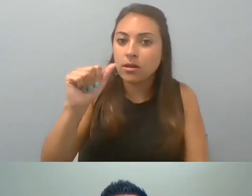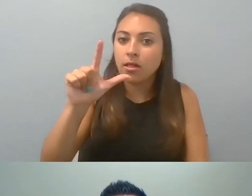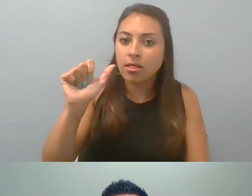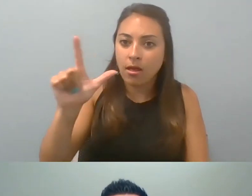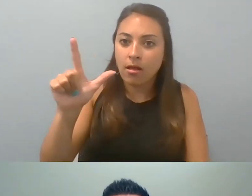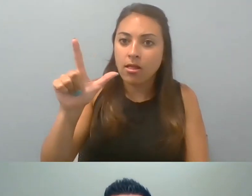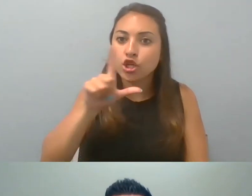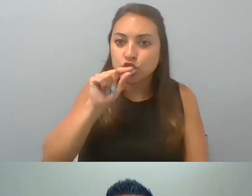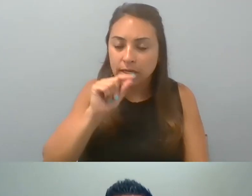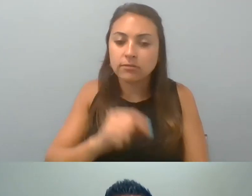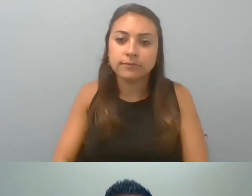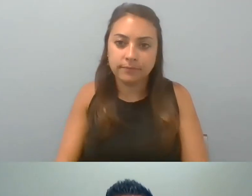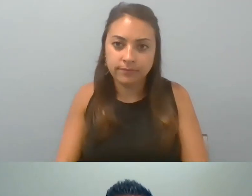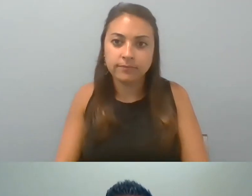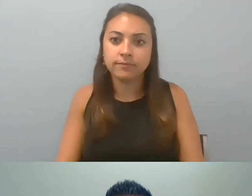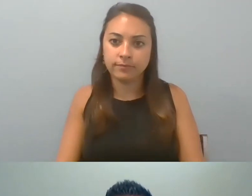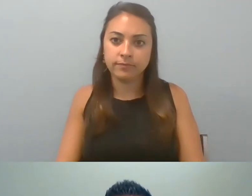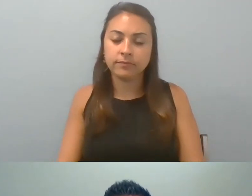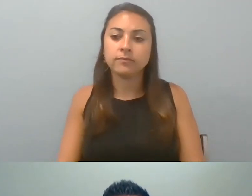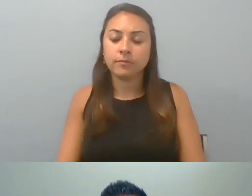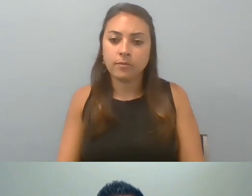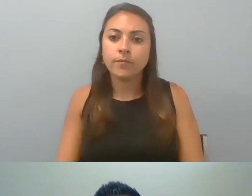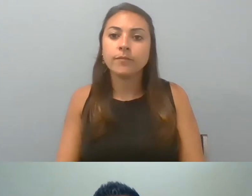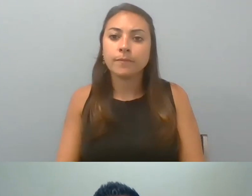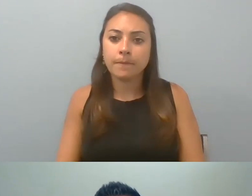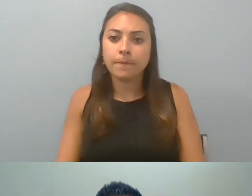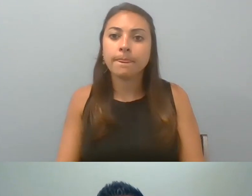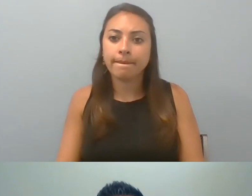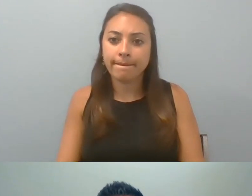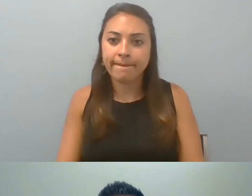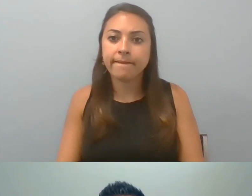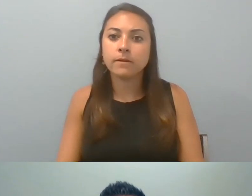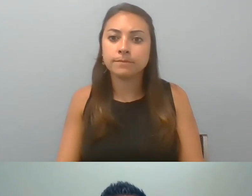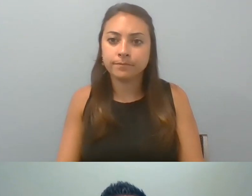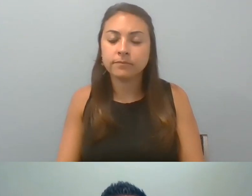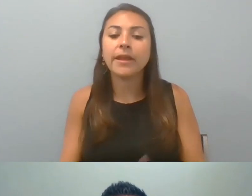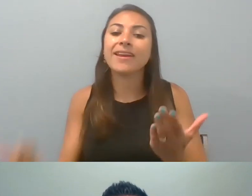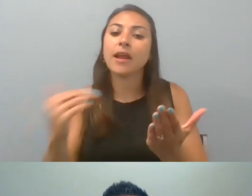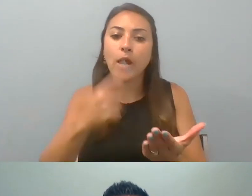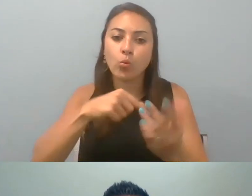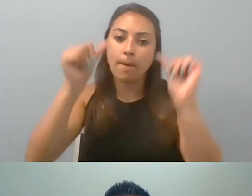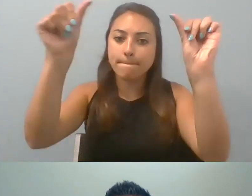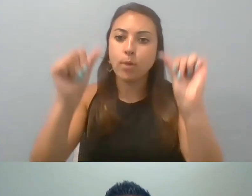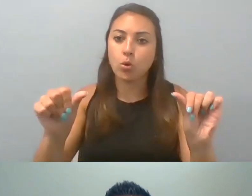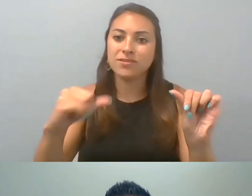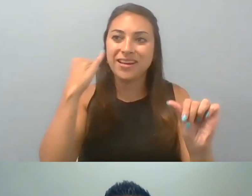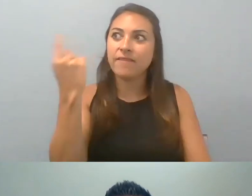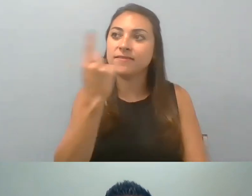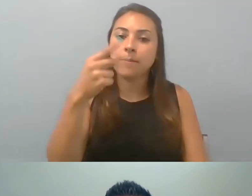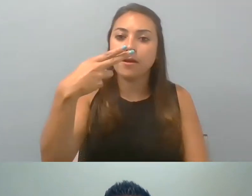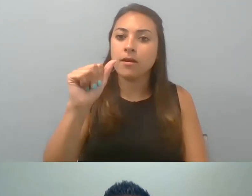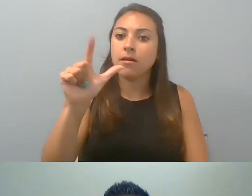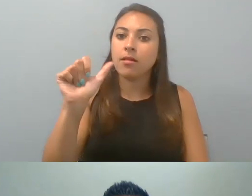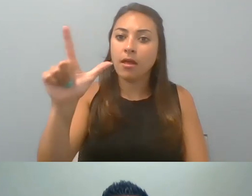when making our menu signage, we indicate if something is halal. So if it